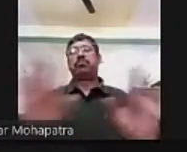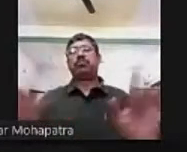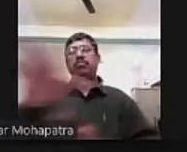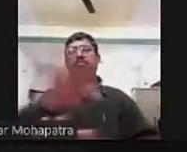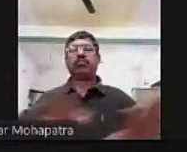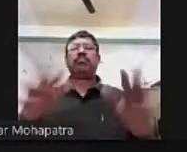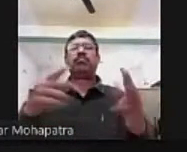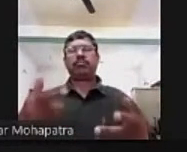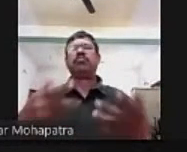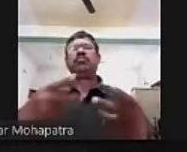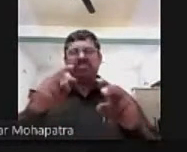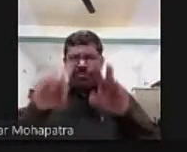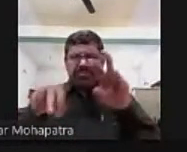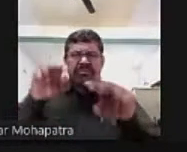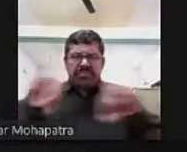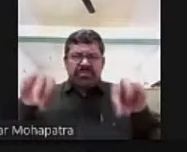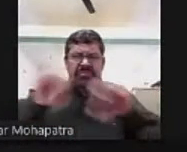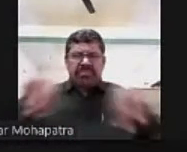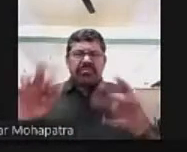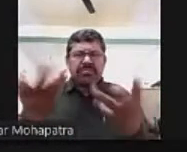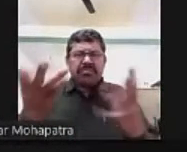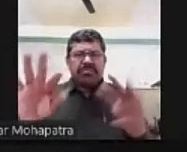But we didn't necessarily analyze